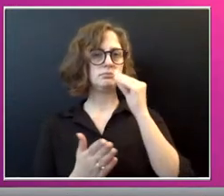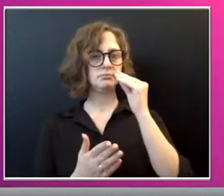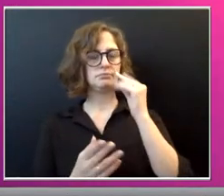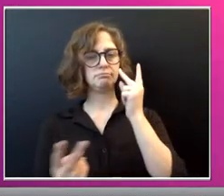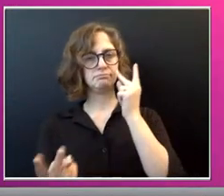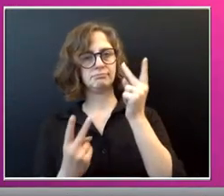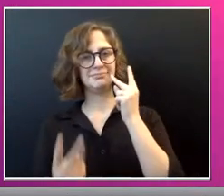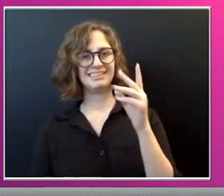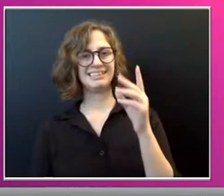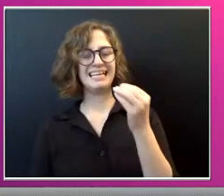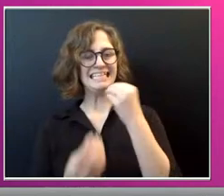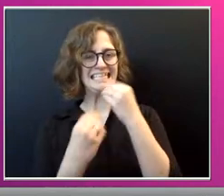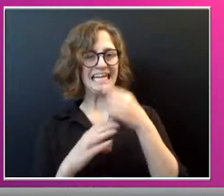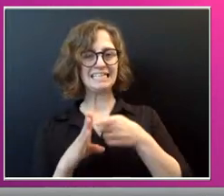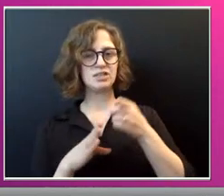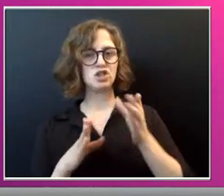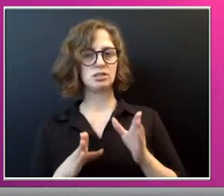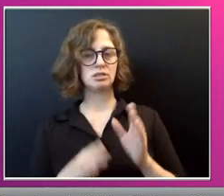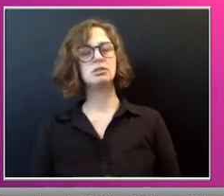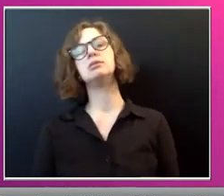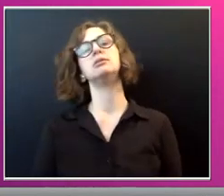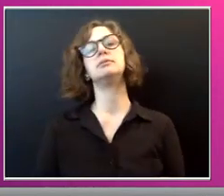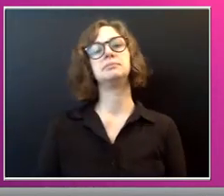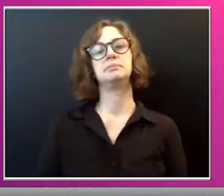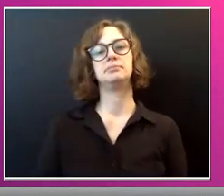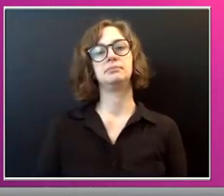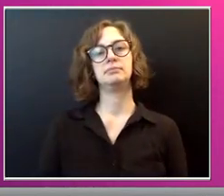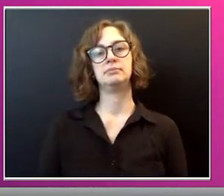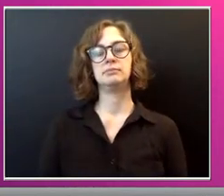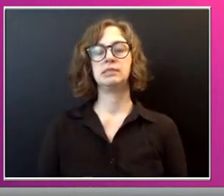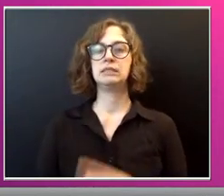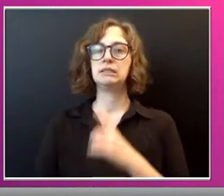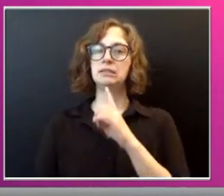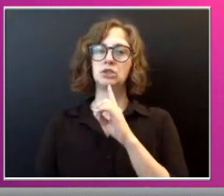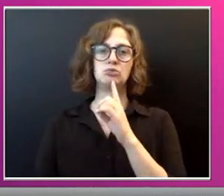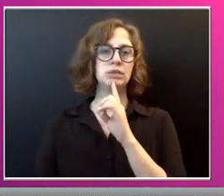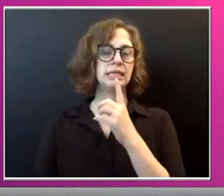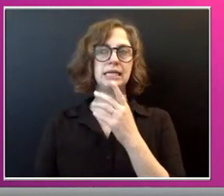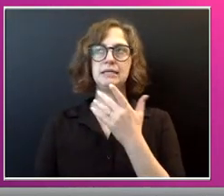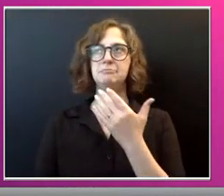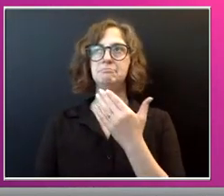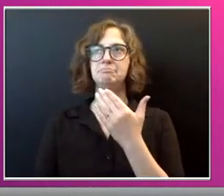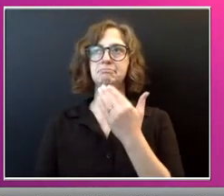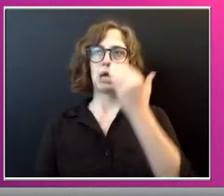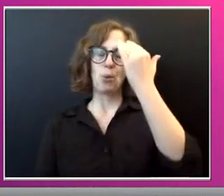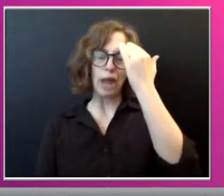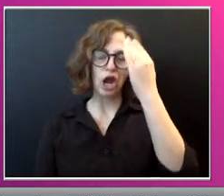To just really be aware of what I'm consuming. I mean,